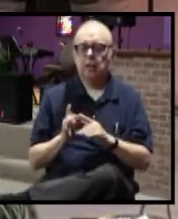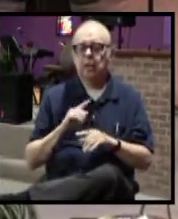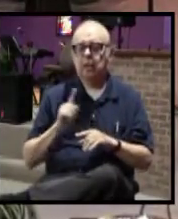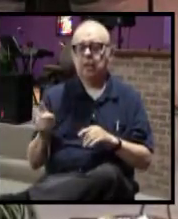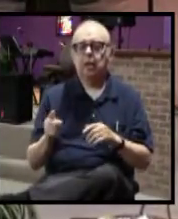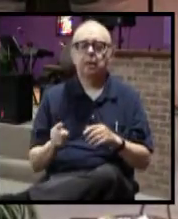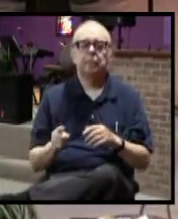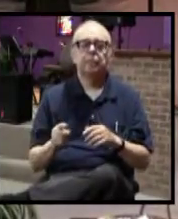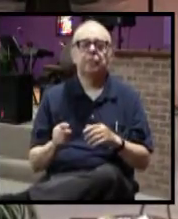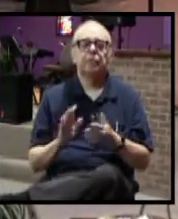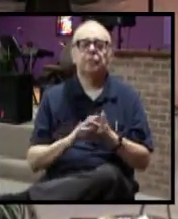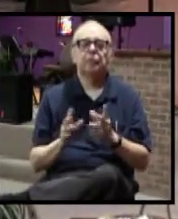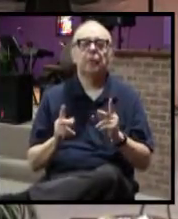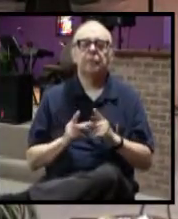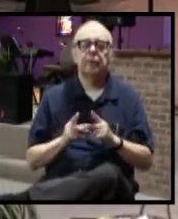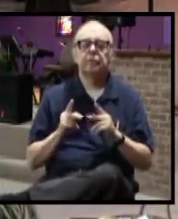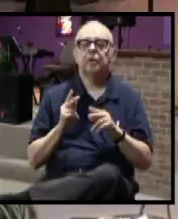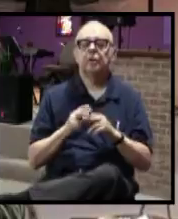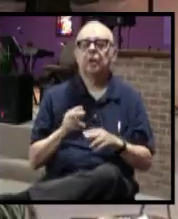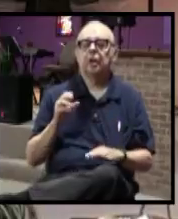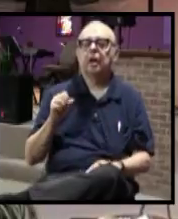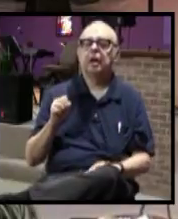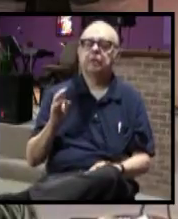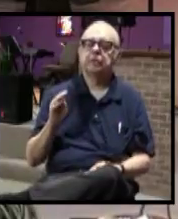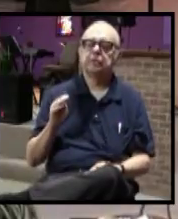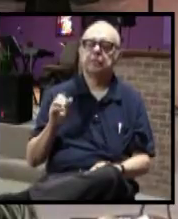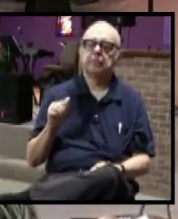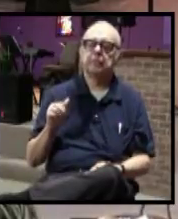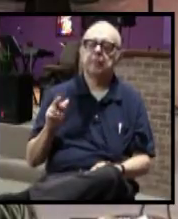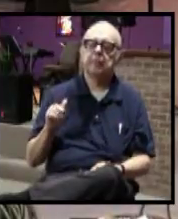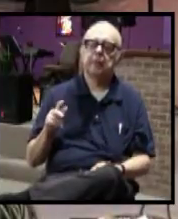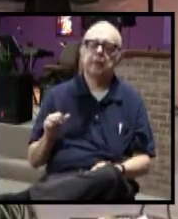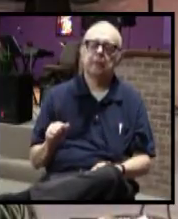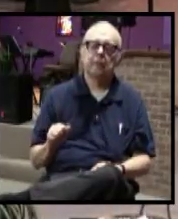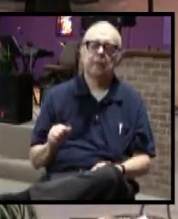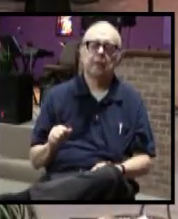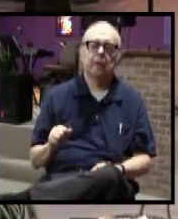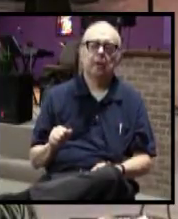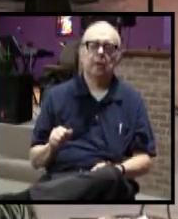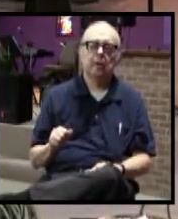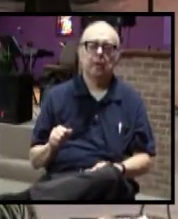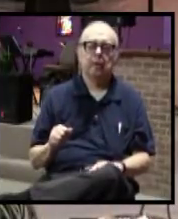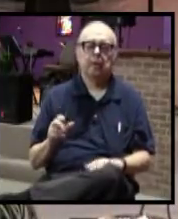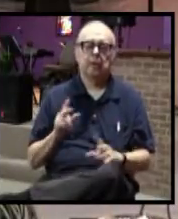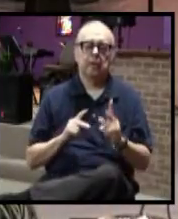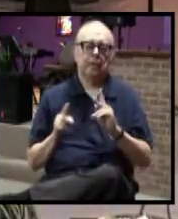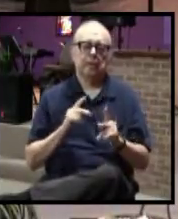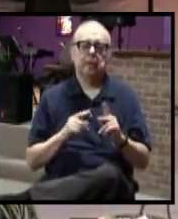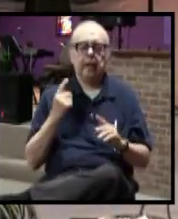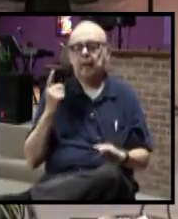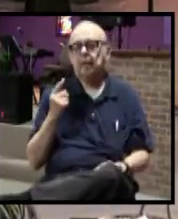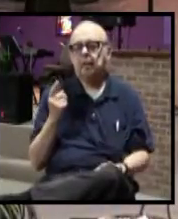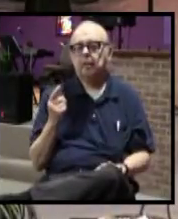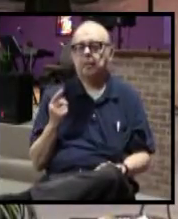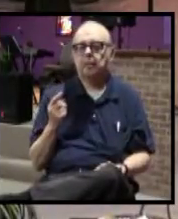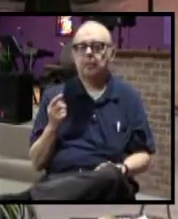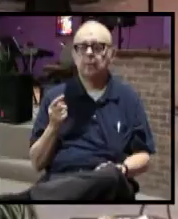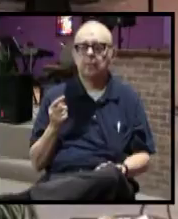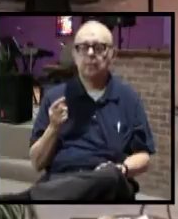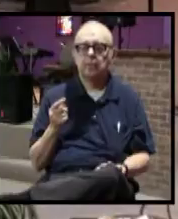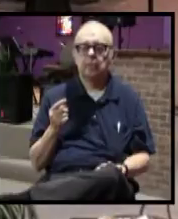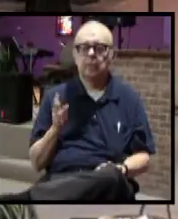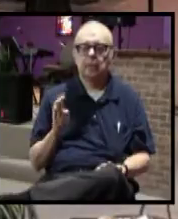Remember when Jesus went to a little place called Samaria? In Samaria, you have to understand the Samaritans were